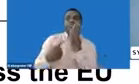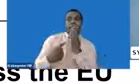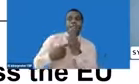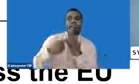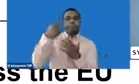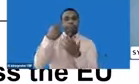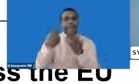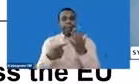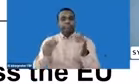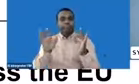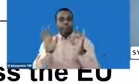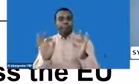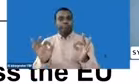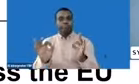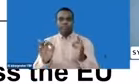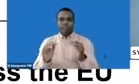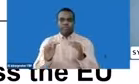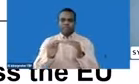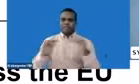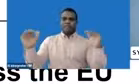a high level at